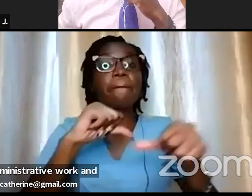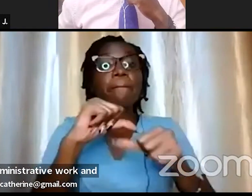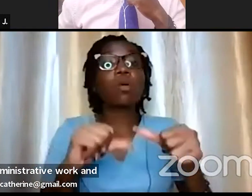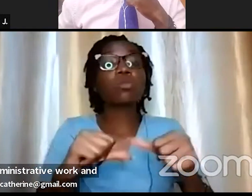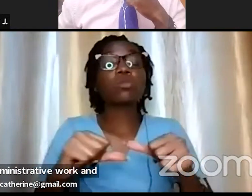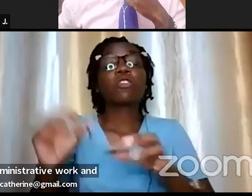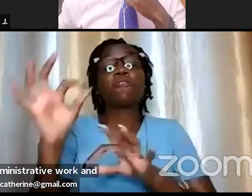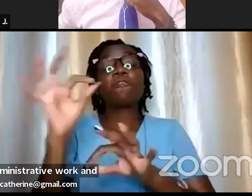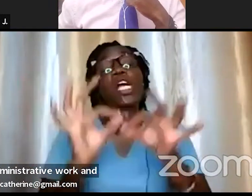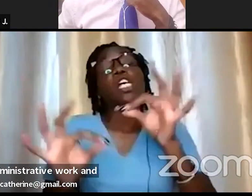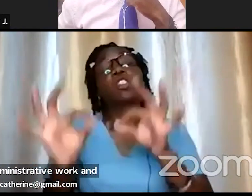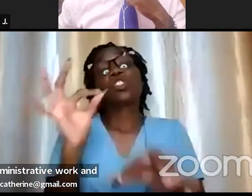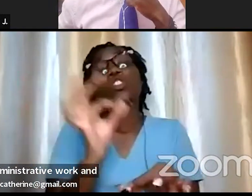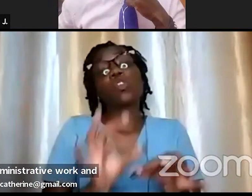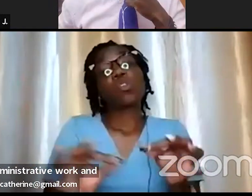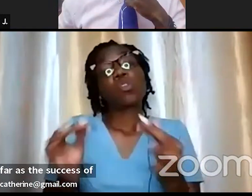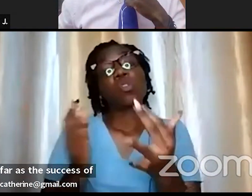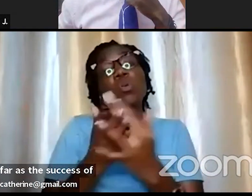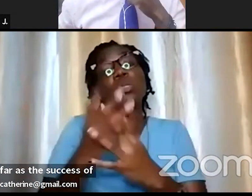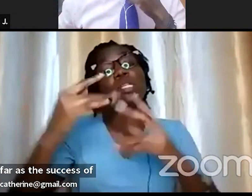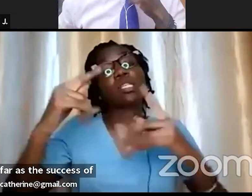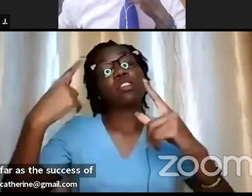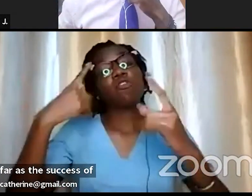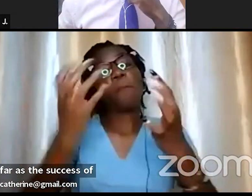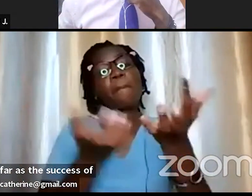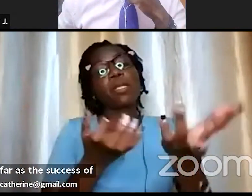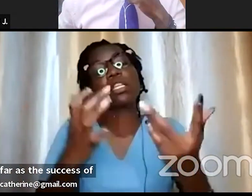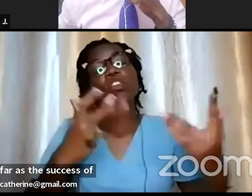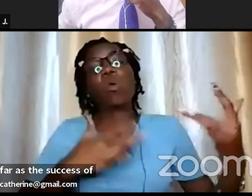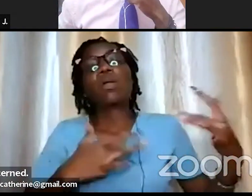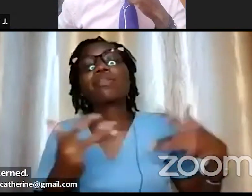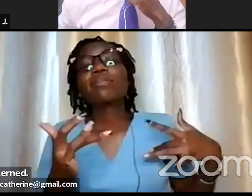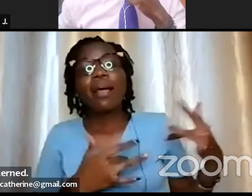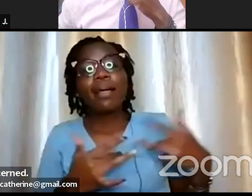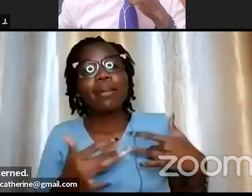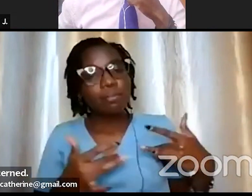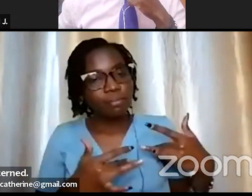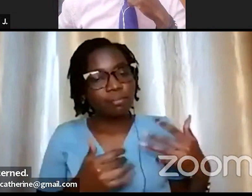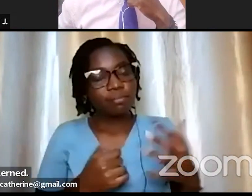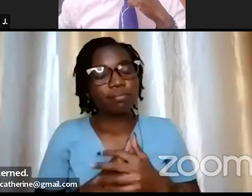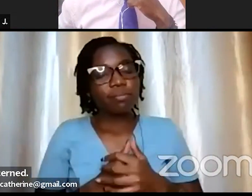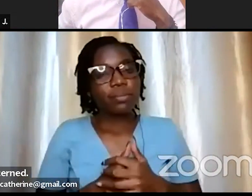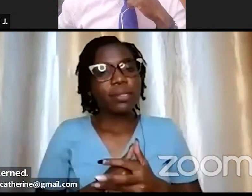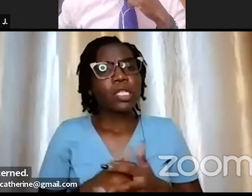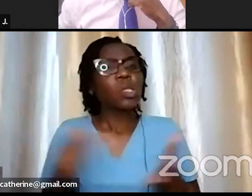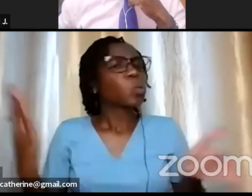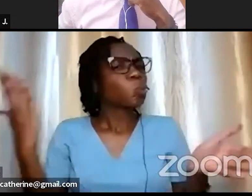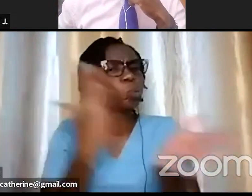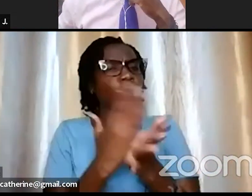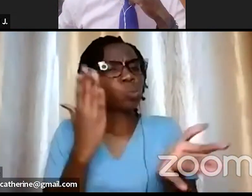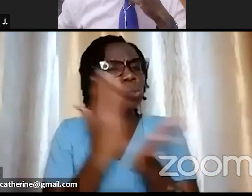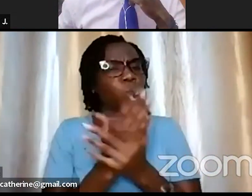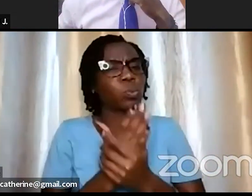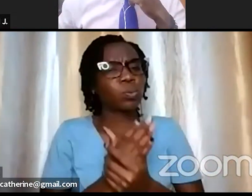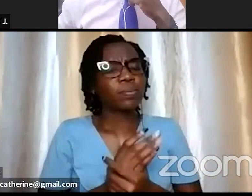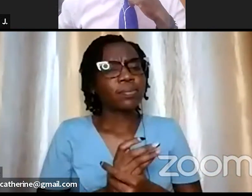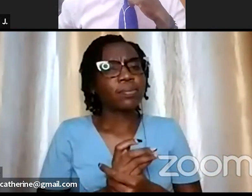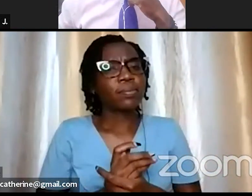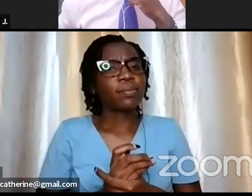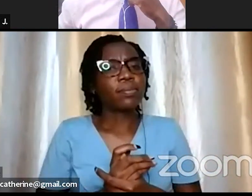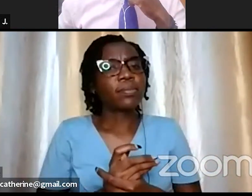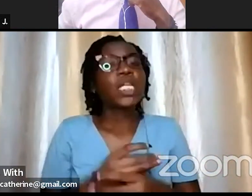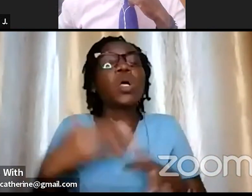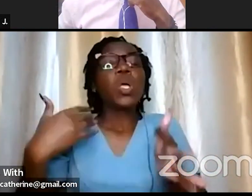function as far as the success of the business is concerned. And truth be told, without